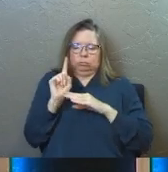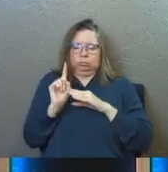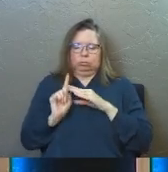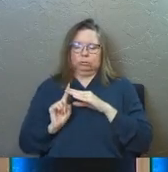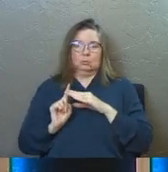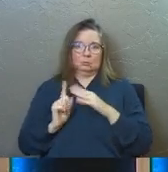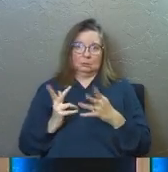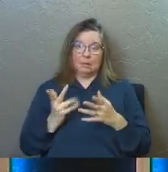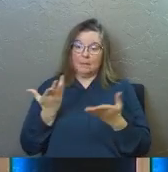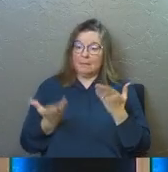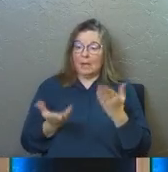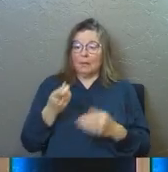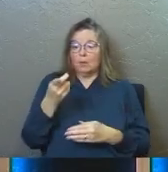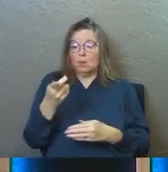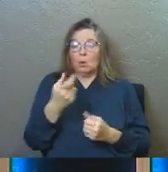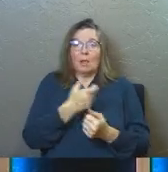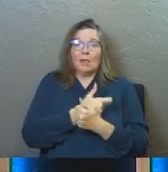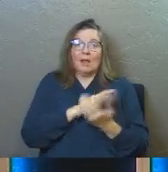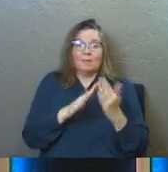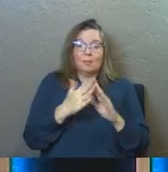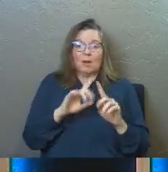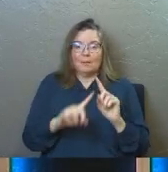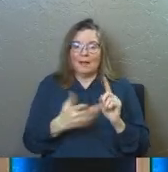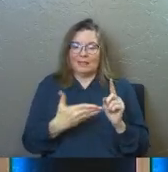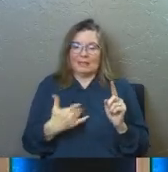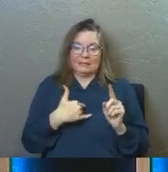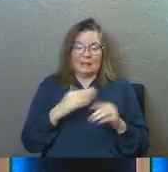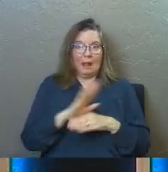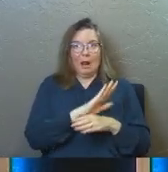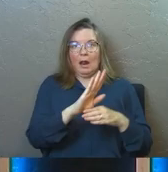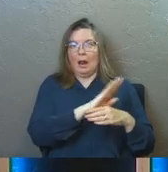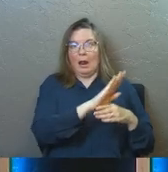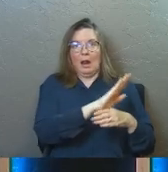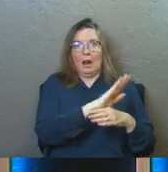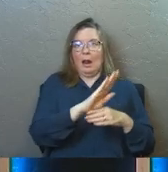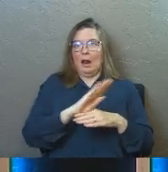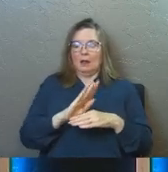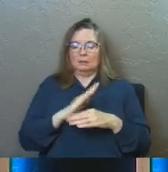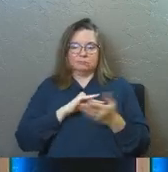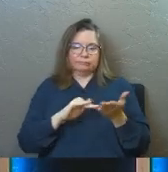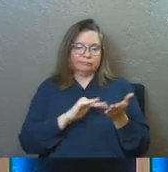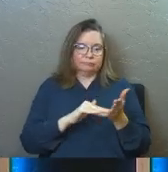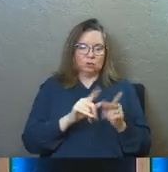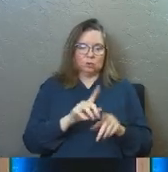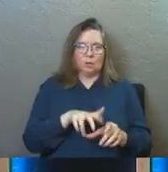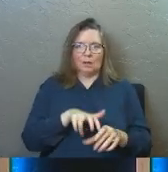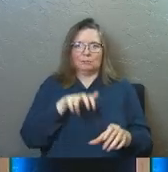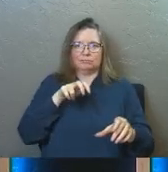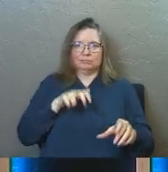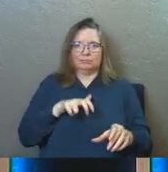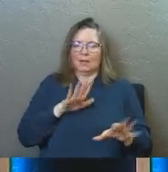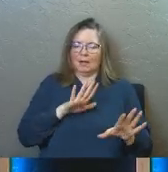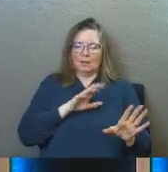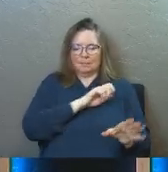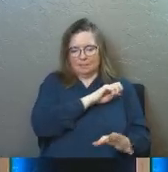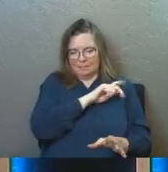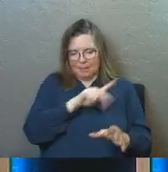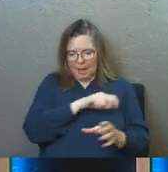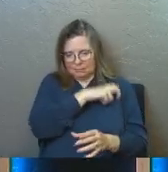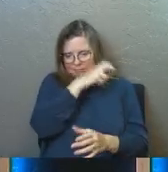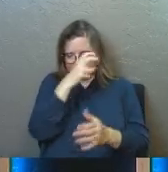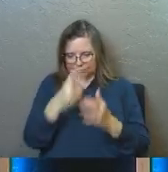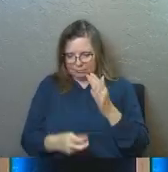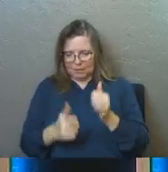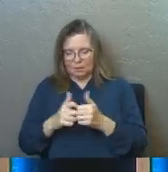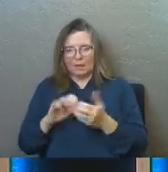time. Maybe you love community, but things have gotten busy and the busyness is giving you an excuse to step away. It's time to turn around and cannonball back